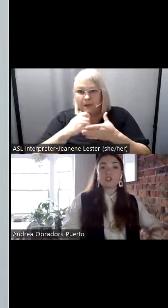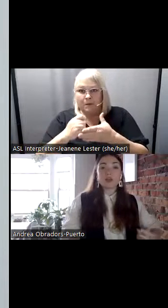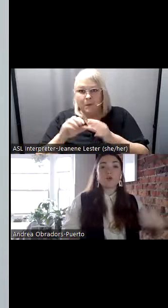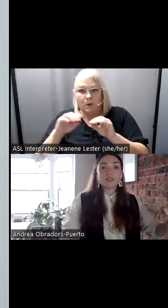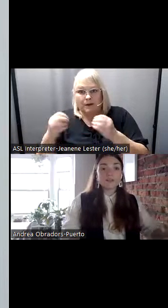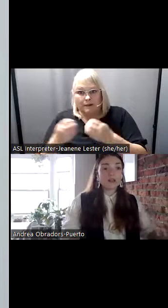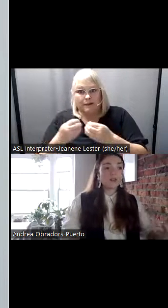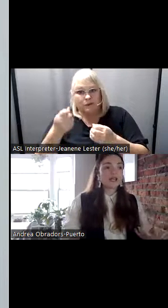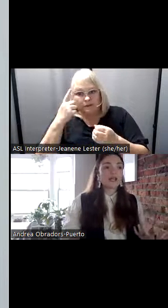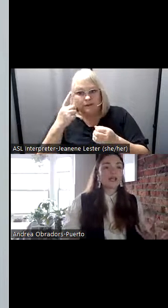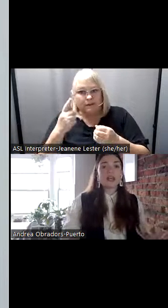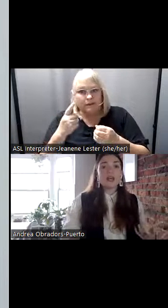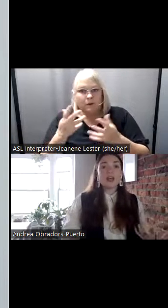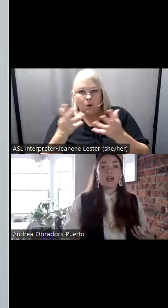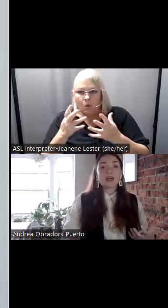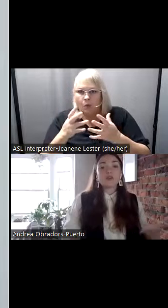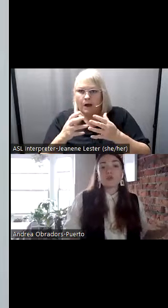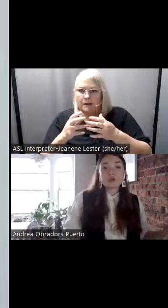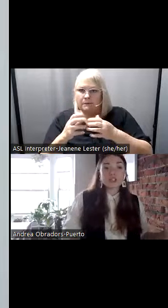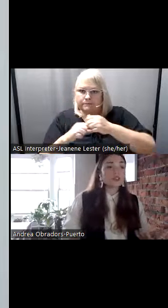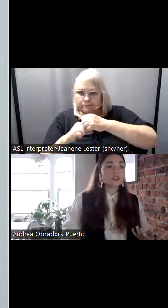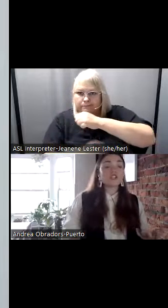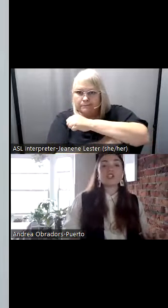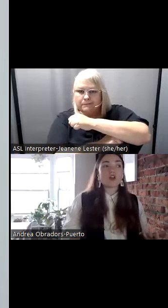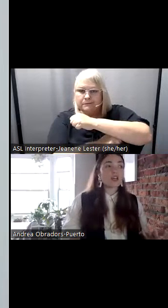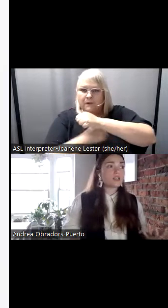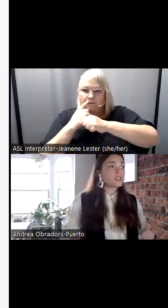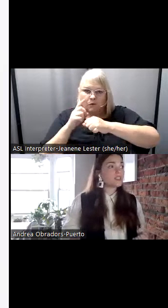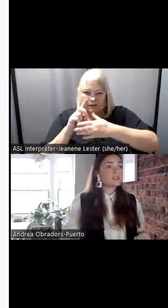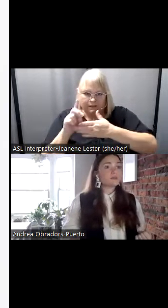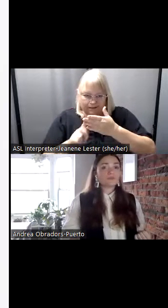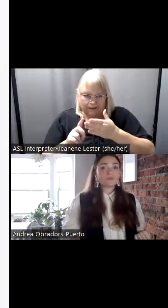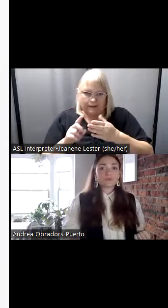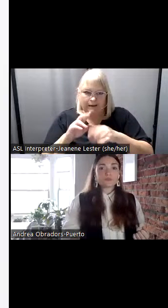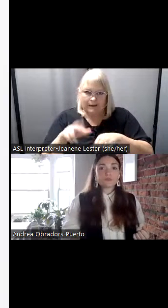organization understand what's the value in design. And of course, change readiness.